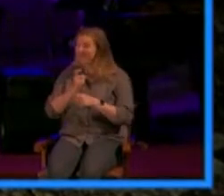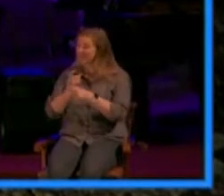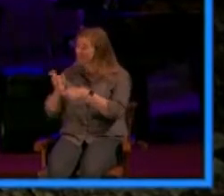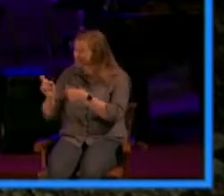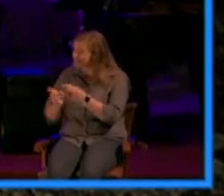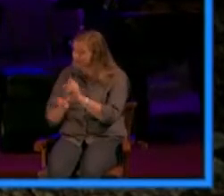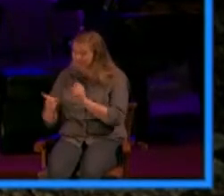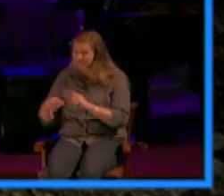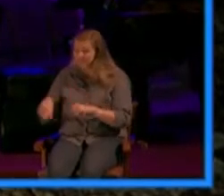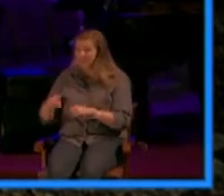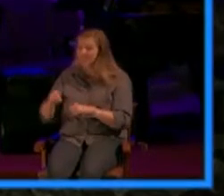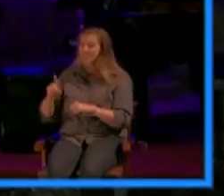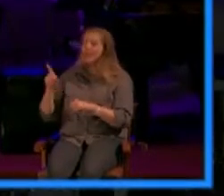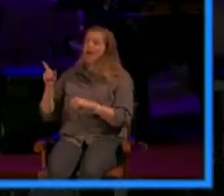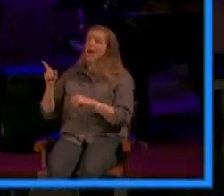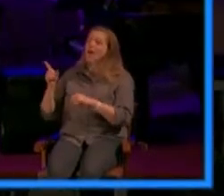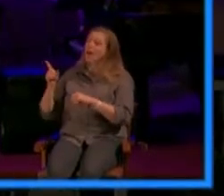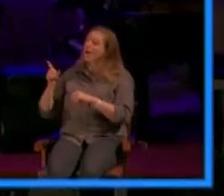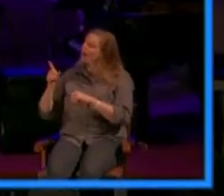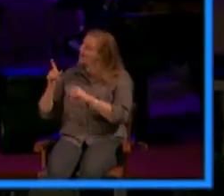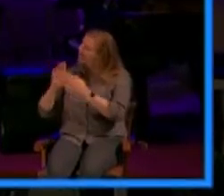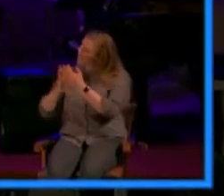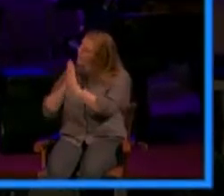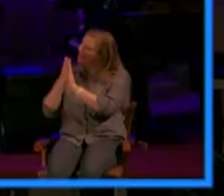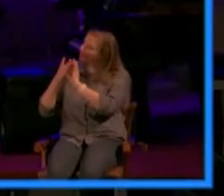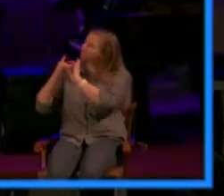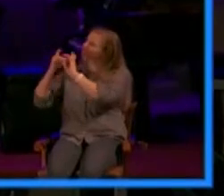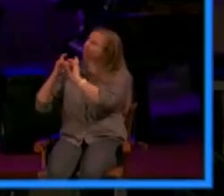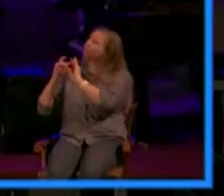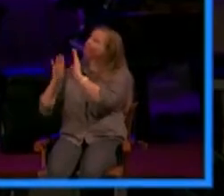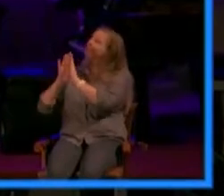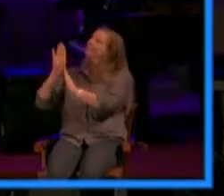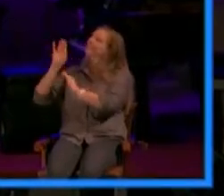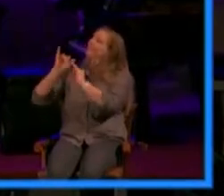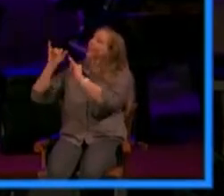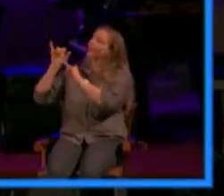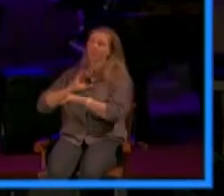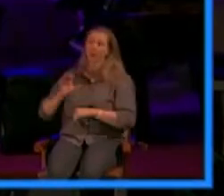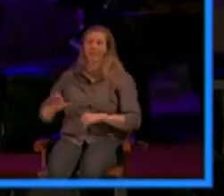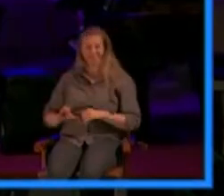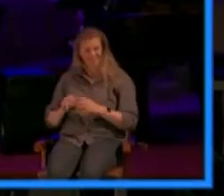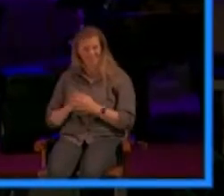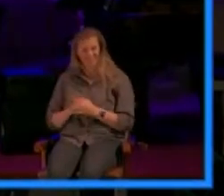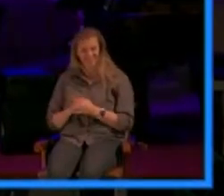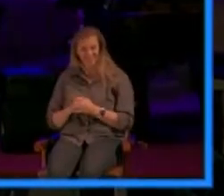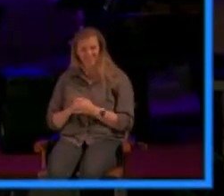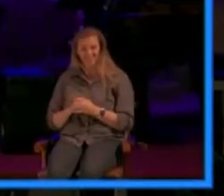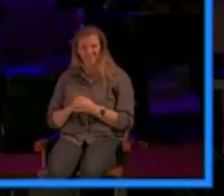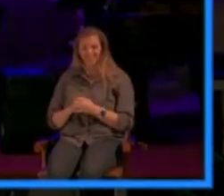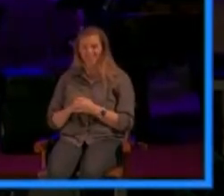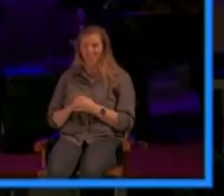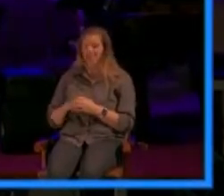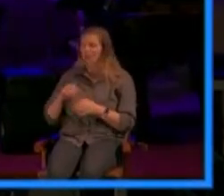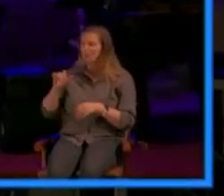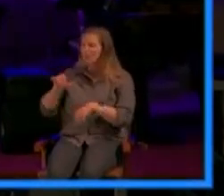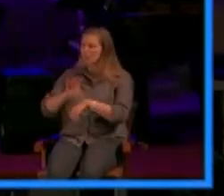the Philippian Christians who were going through a tough time, by the way, when he wrote that to them, and Paul himself was going through a tough time.